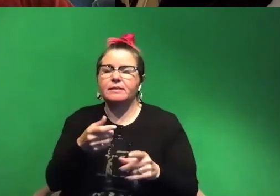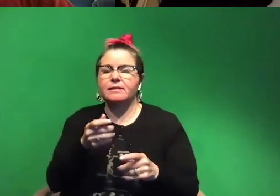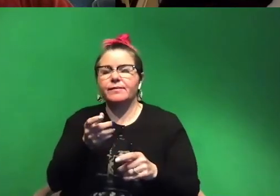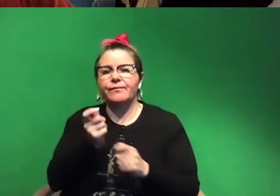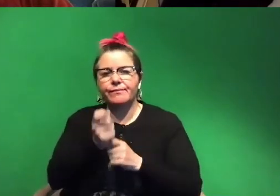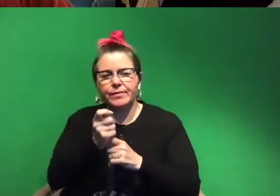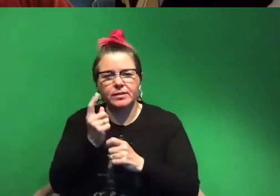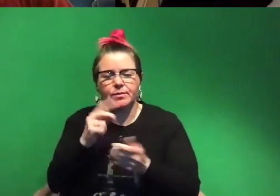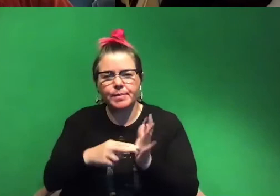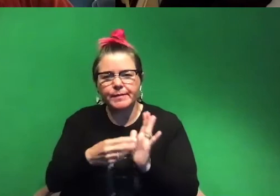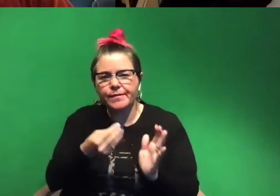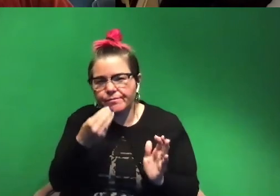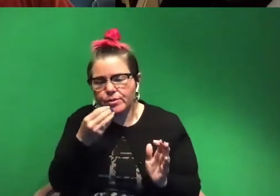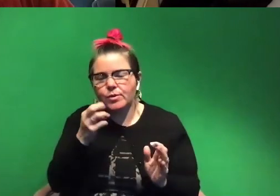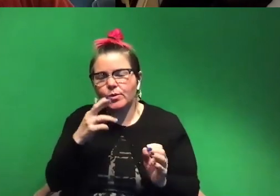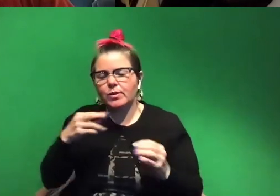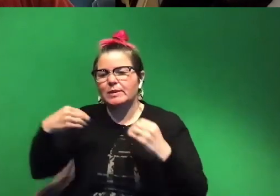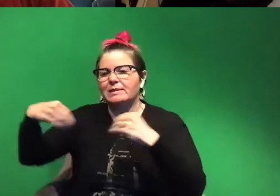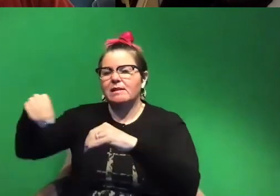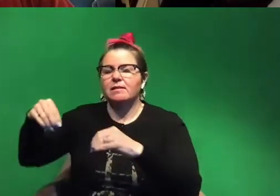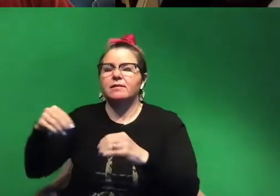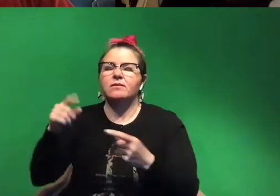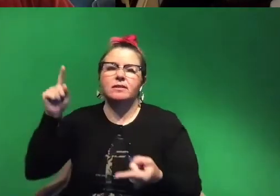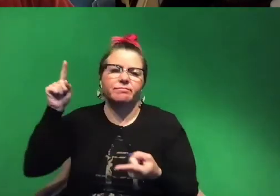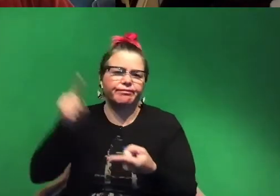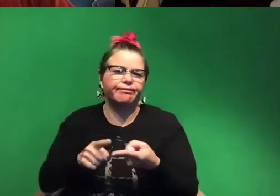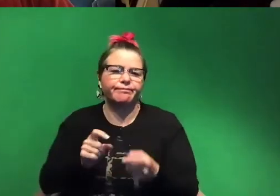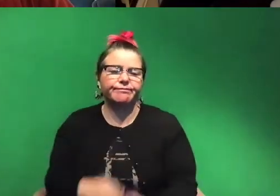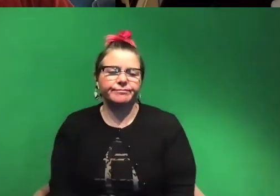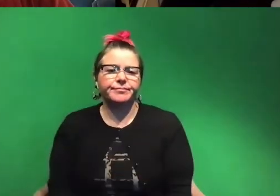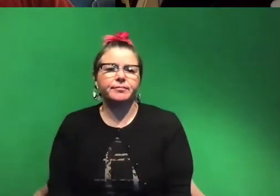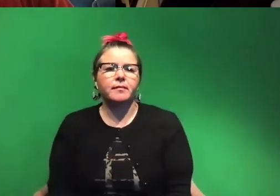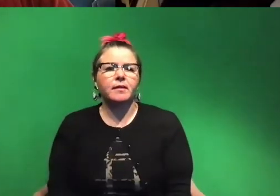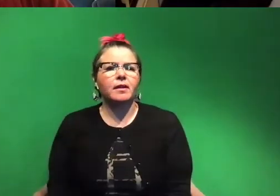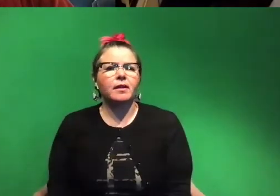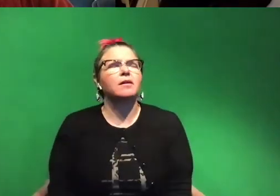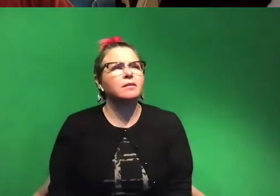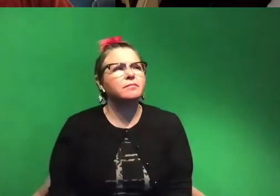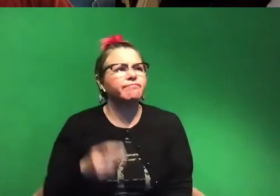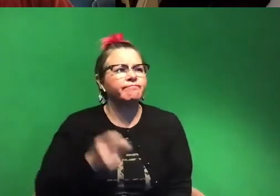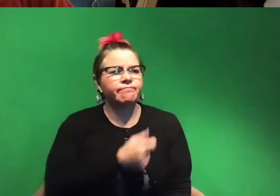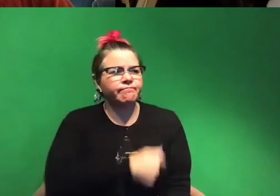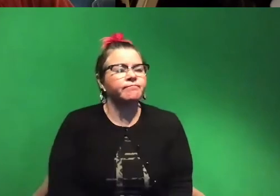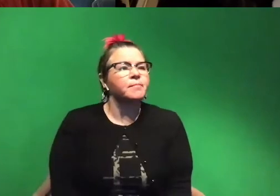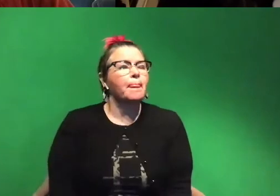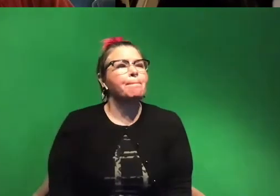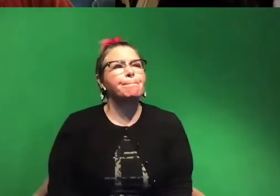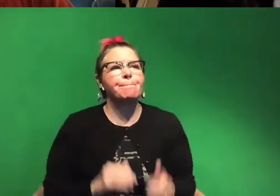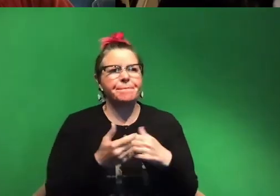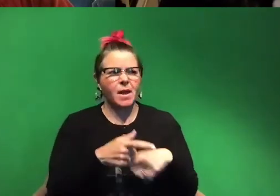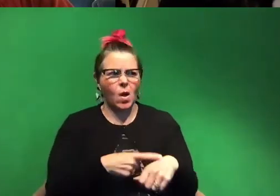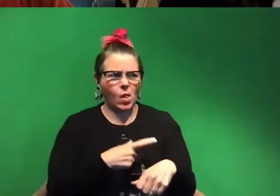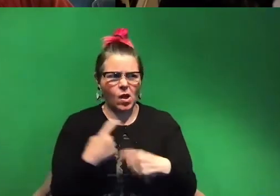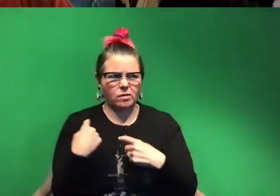food or for a food market have declined quite a bit. Oh, that's too bad. So how long have hagfish been